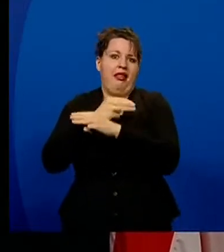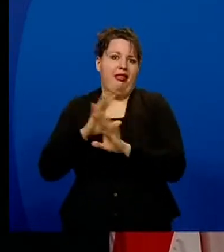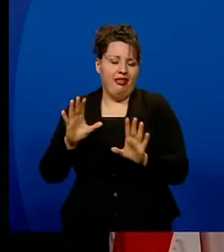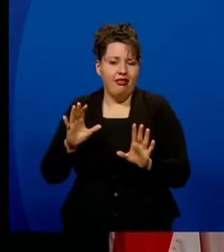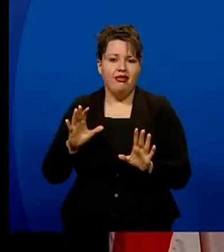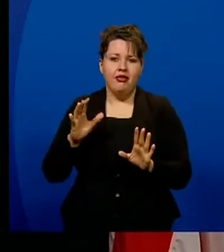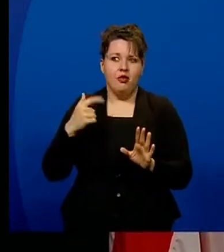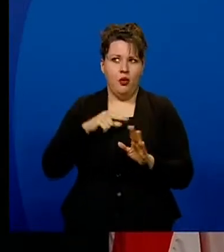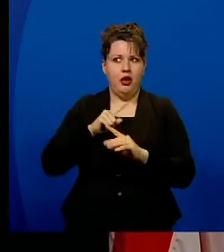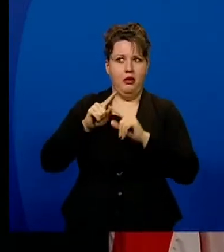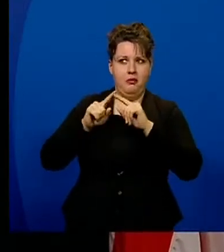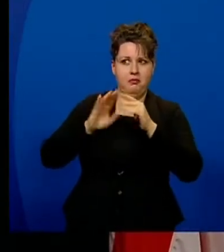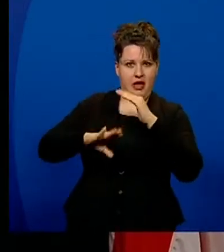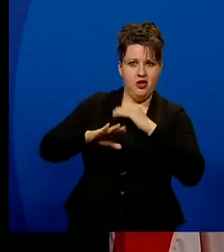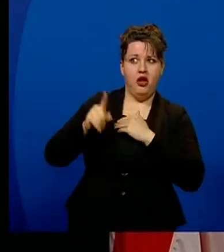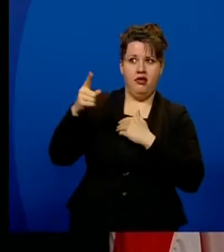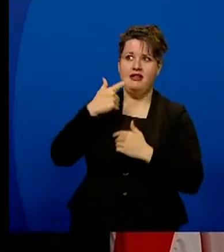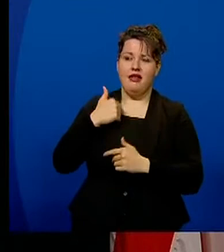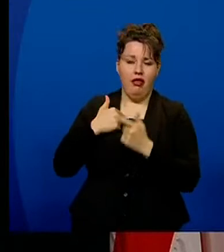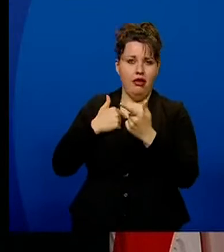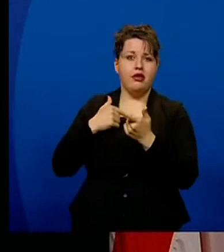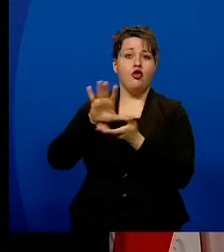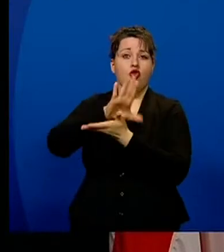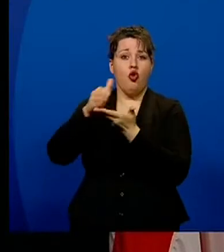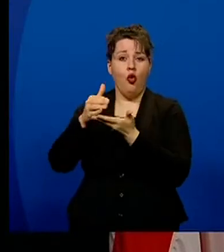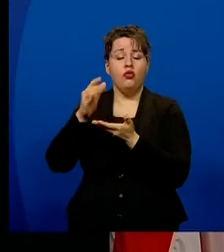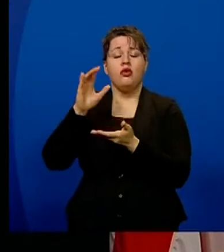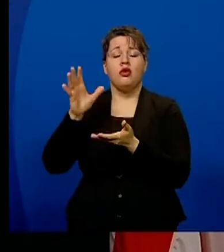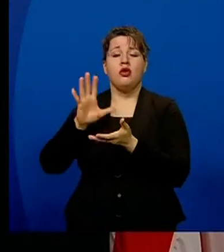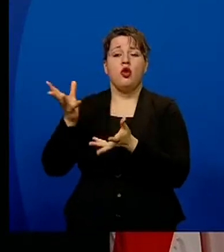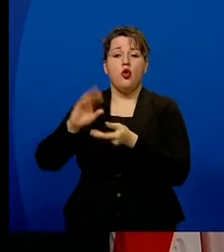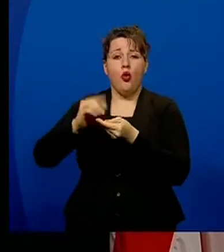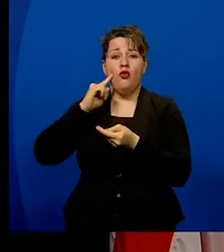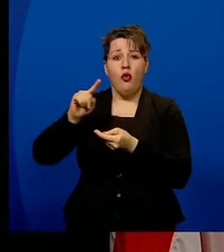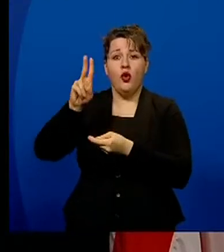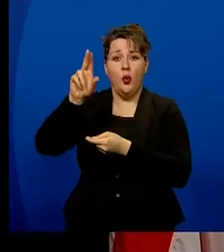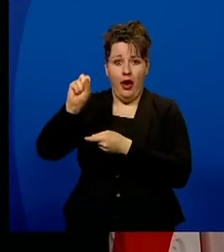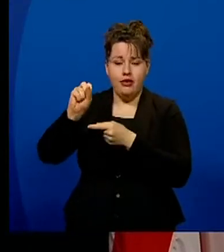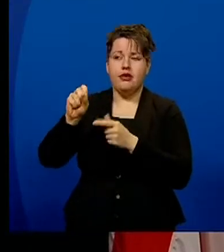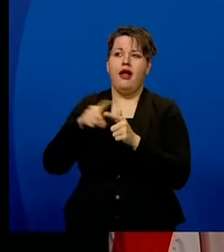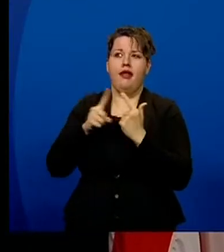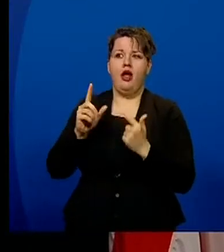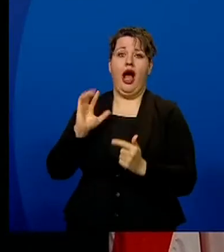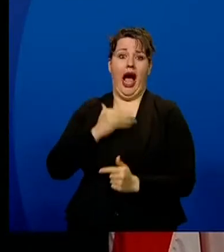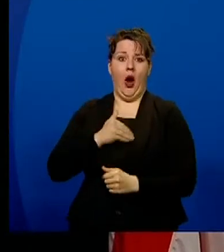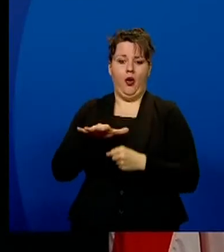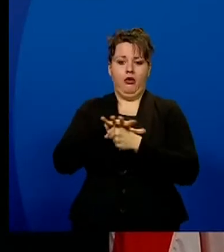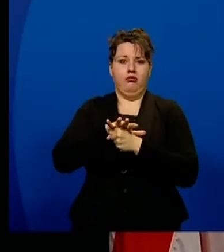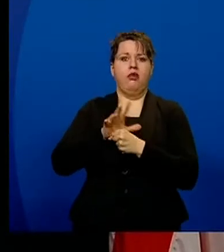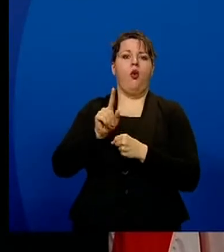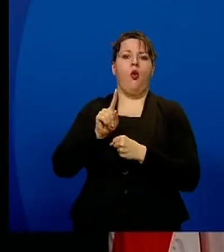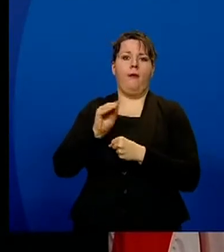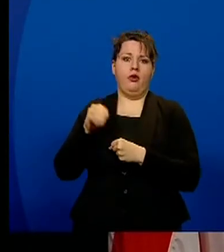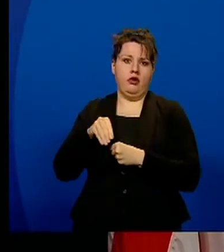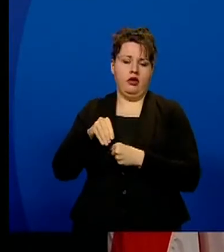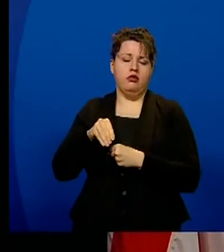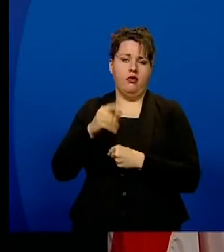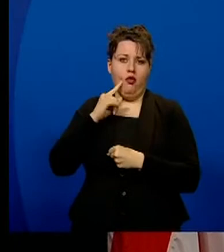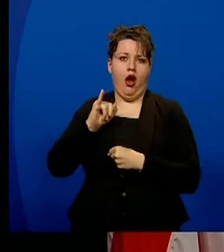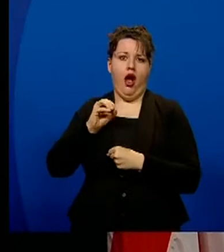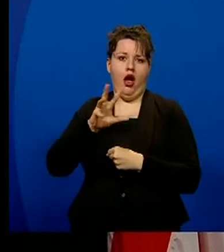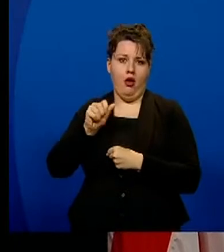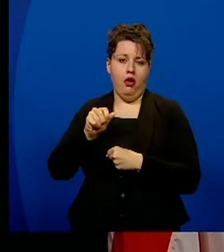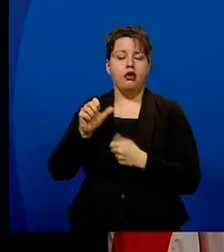what we're basing on what they tell us and what we've been getting from the projections that are nationally. So you can do the, figure